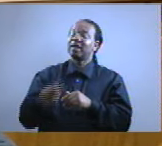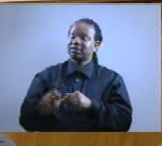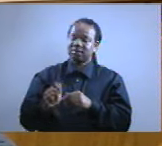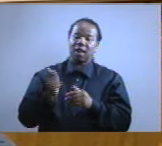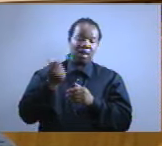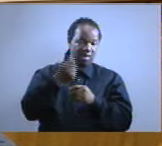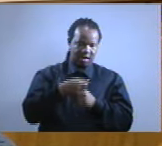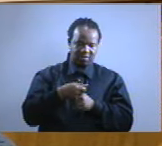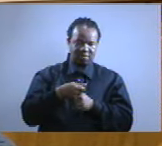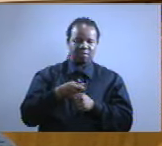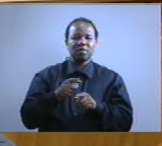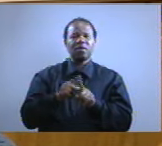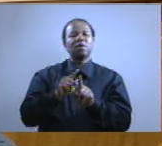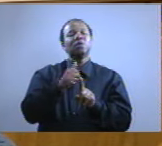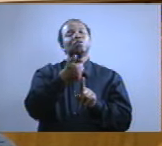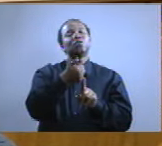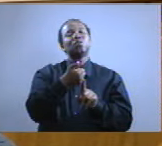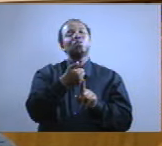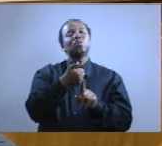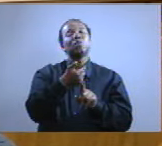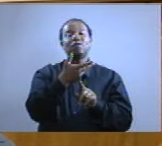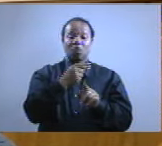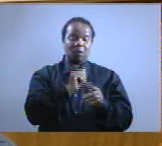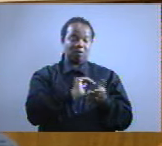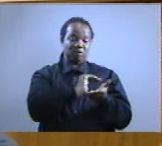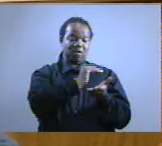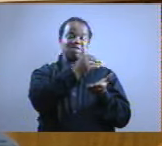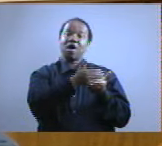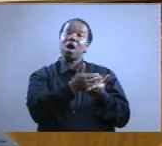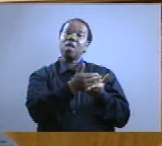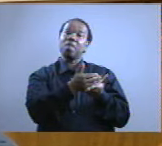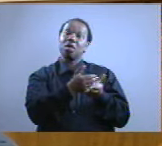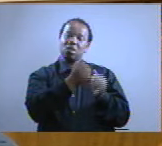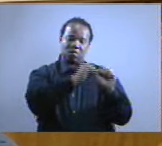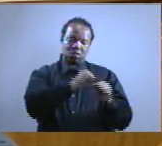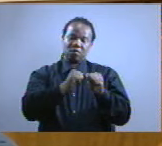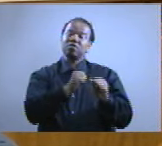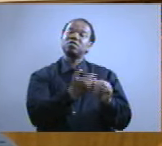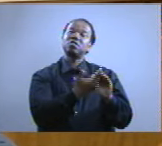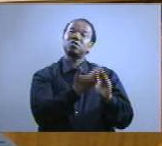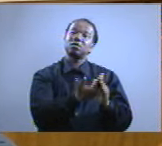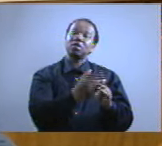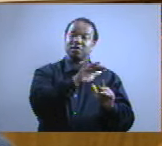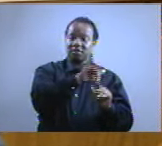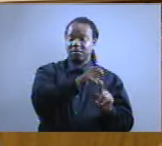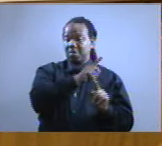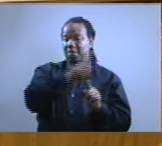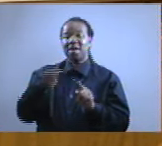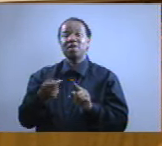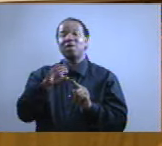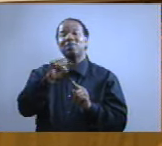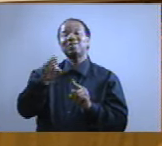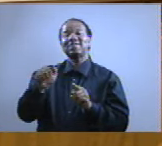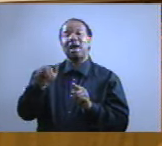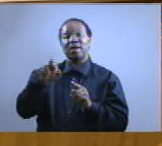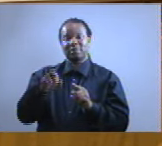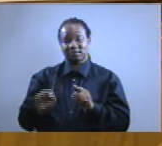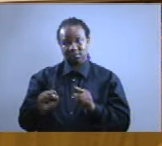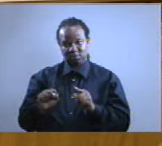enable the required contributions in terms of the Fund Convention to be paid to the South African Revenue Service by